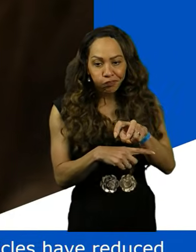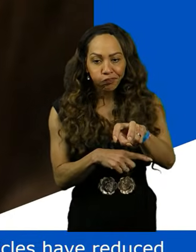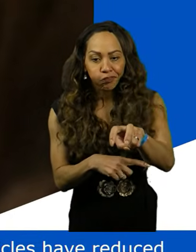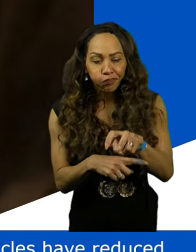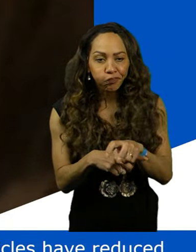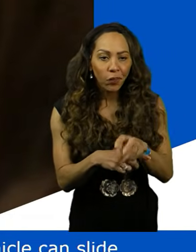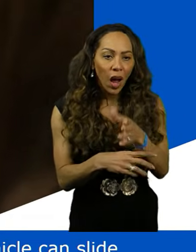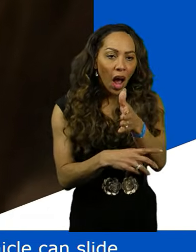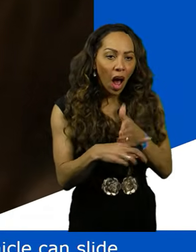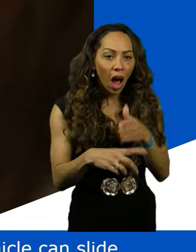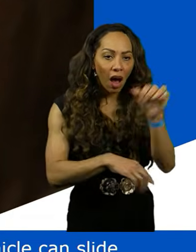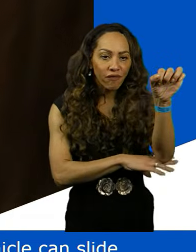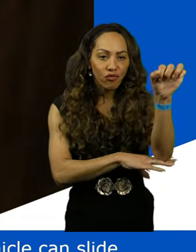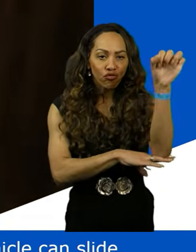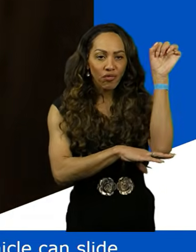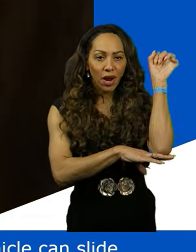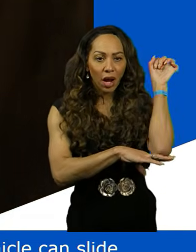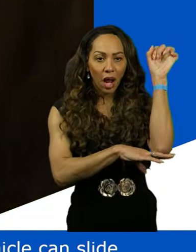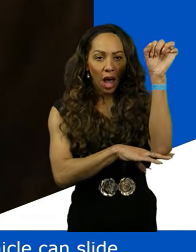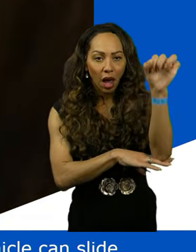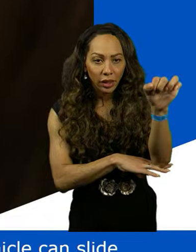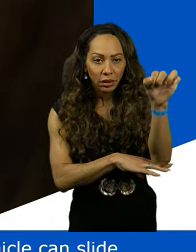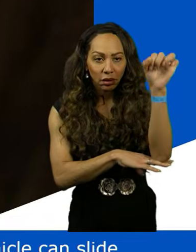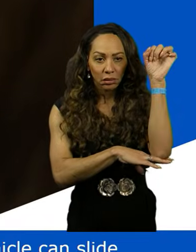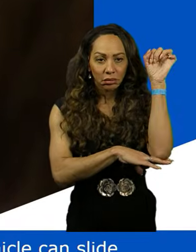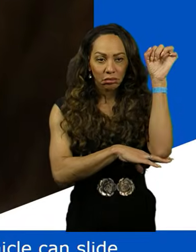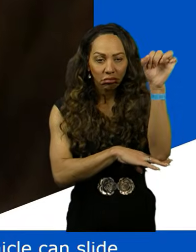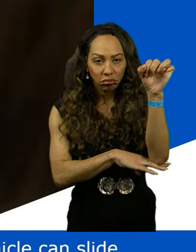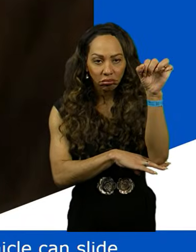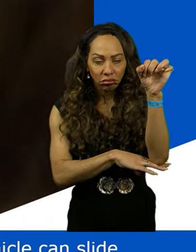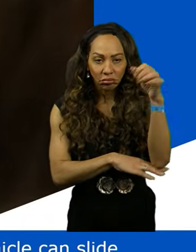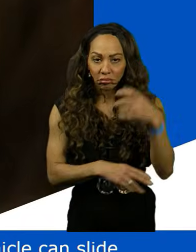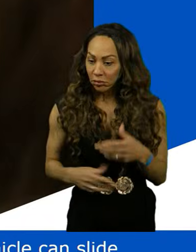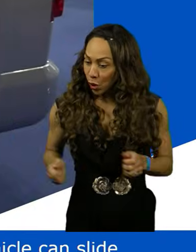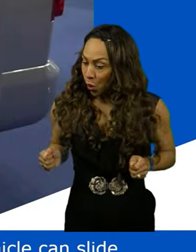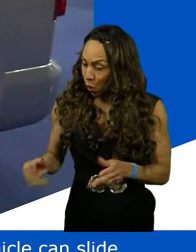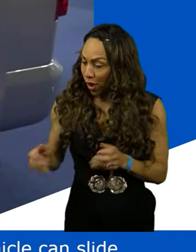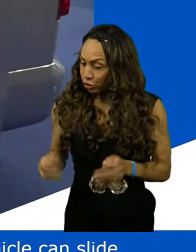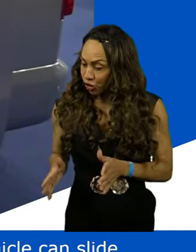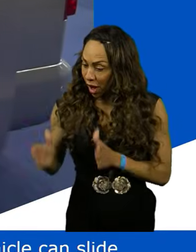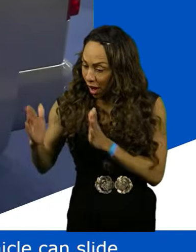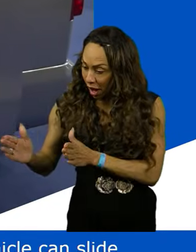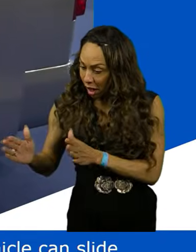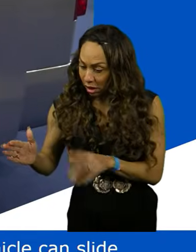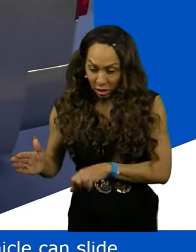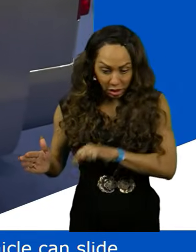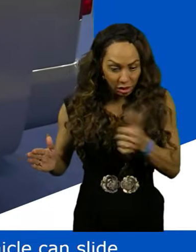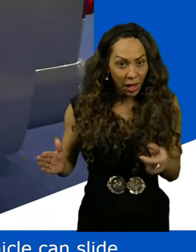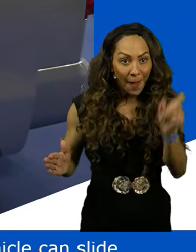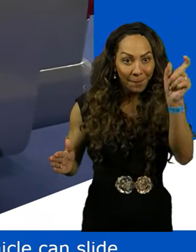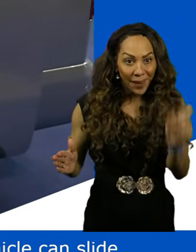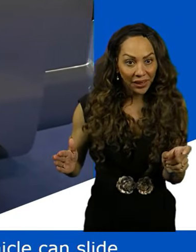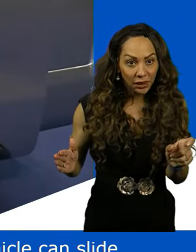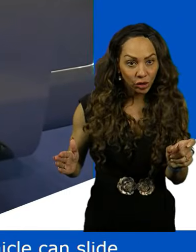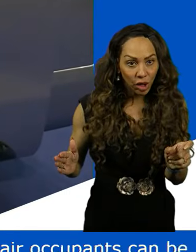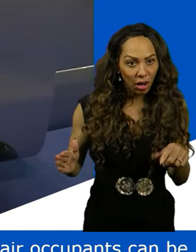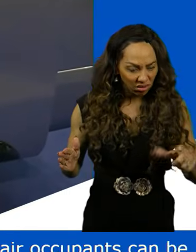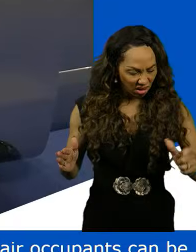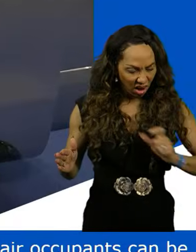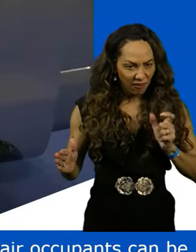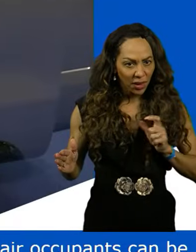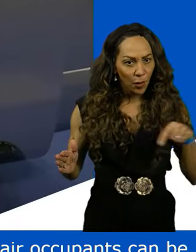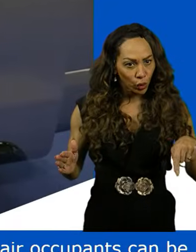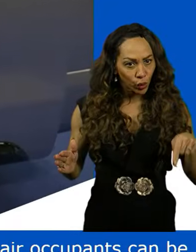semi-recline, so whoever is with the wheelchair occupant can be as comfortable as possible. Fantastic. More importantly, for the